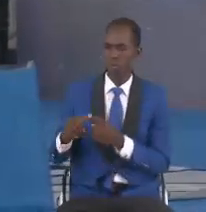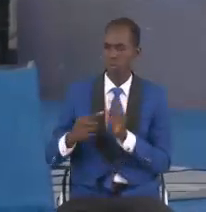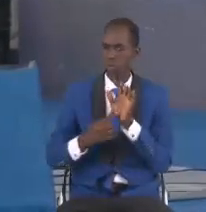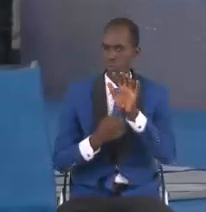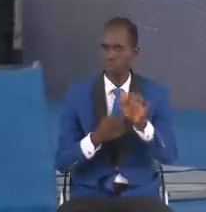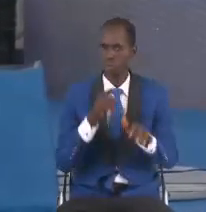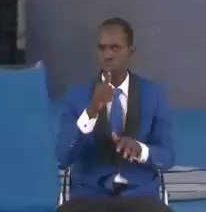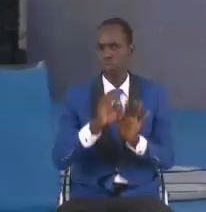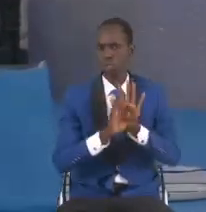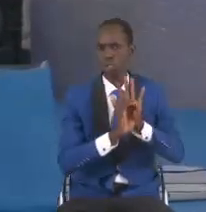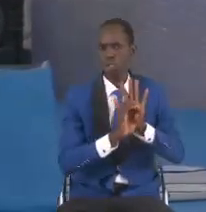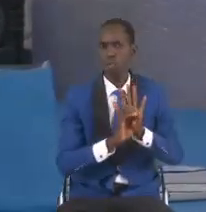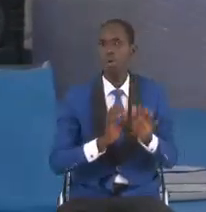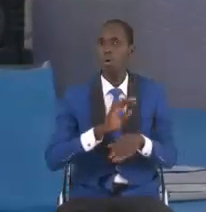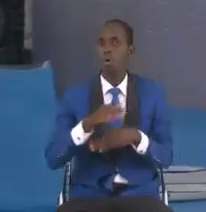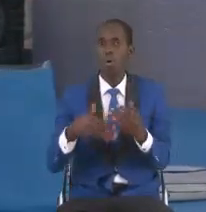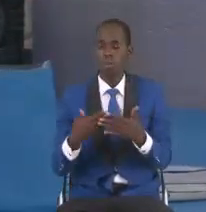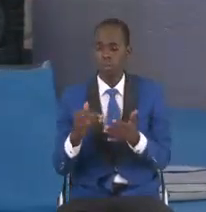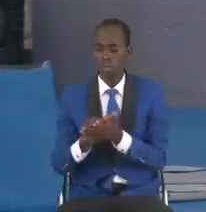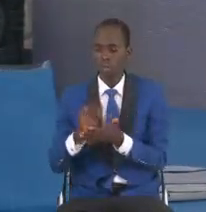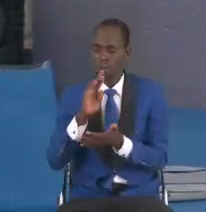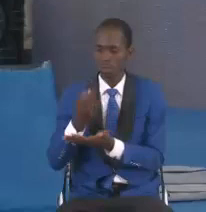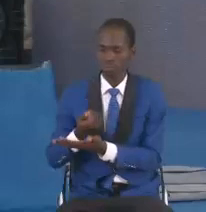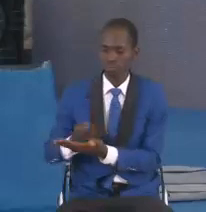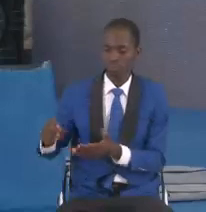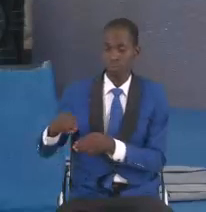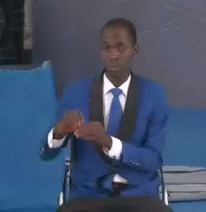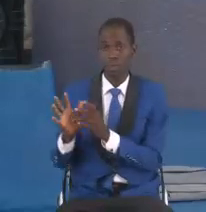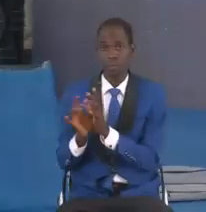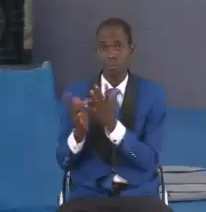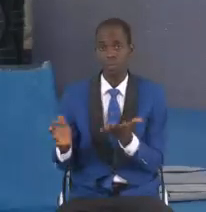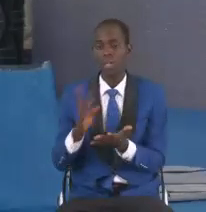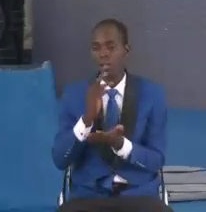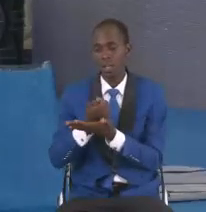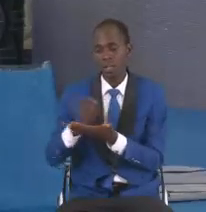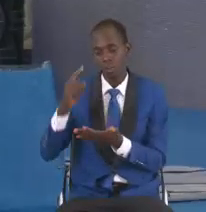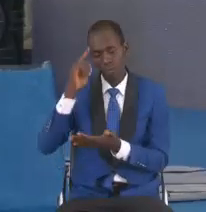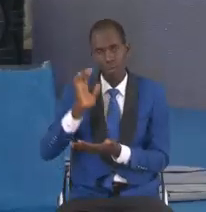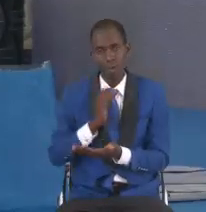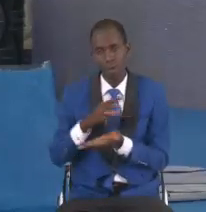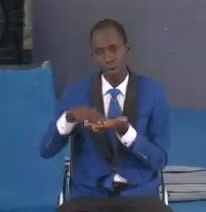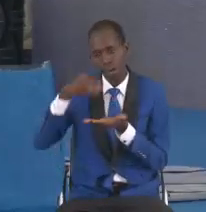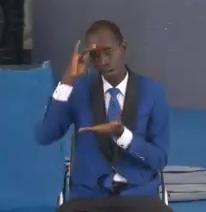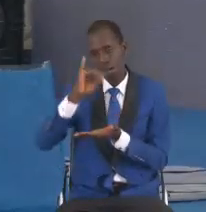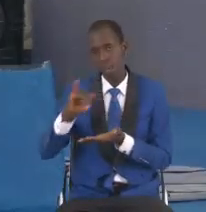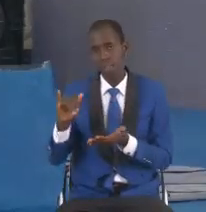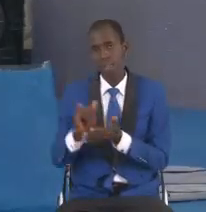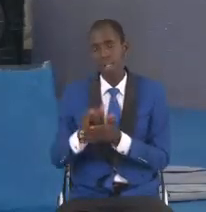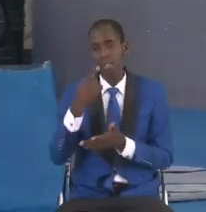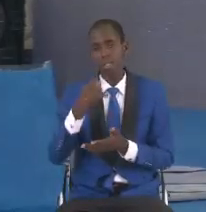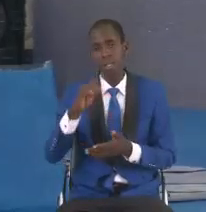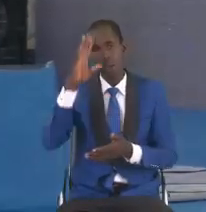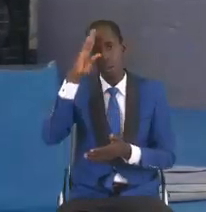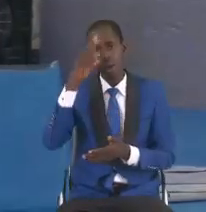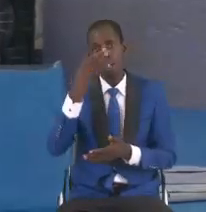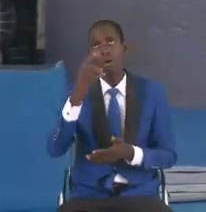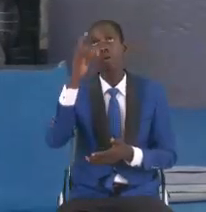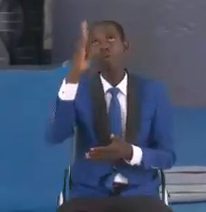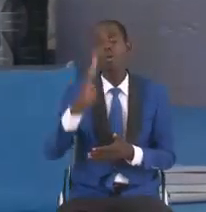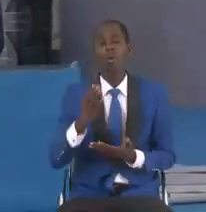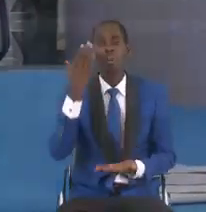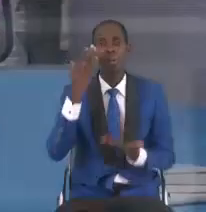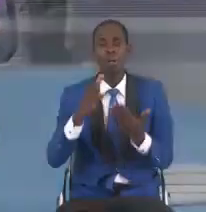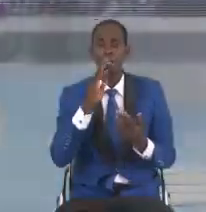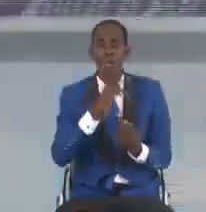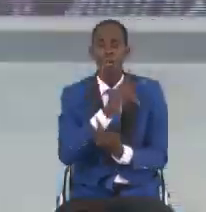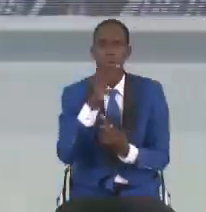All things that are written in scripture, they're written for our learning, that the man of God may be perfect, thoroughly furnished